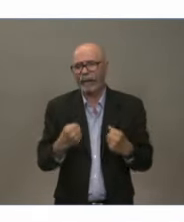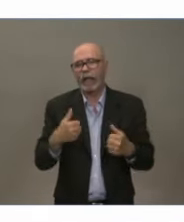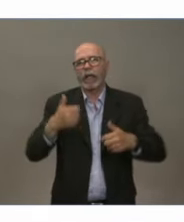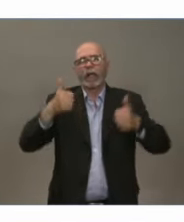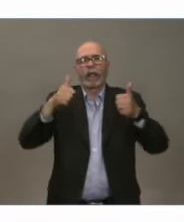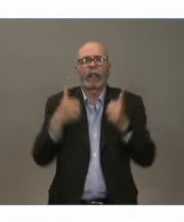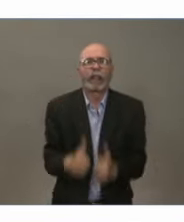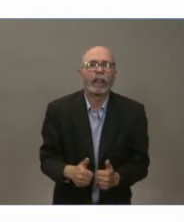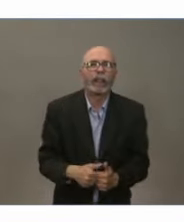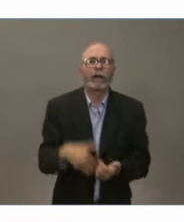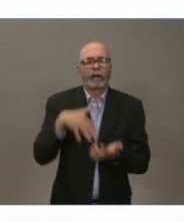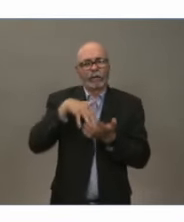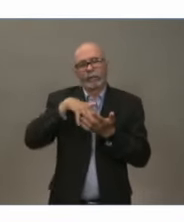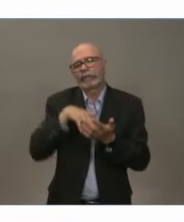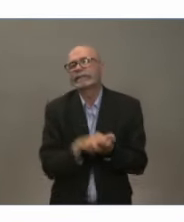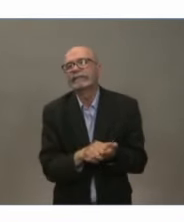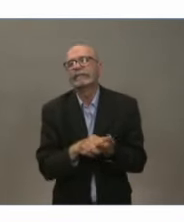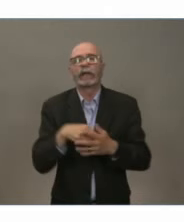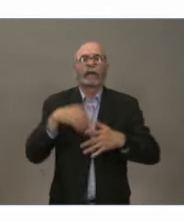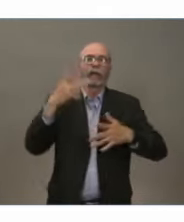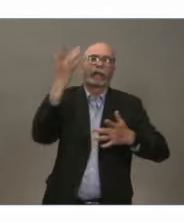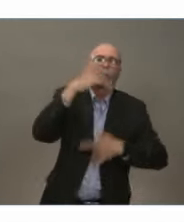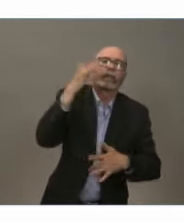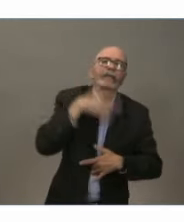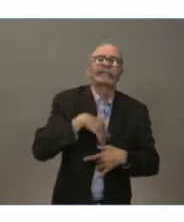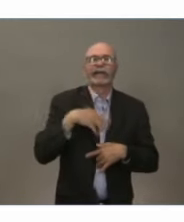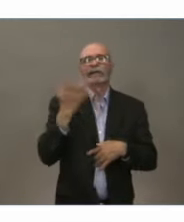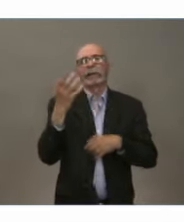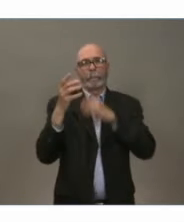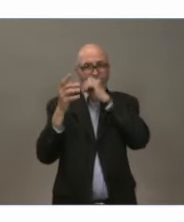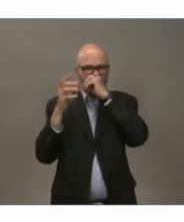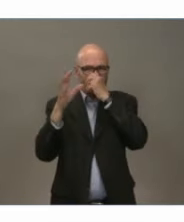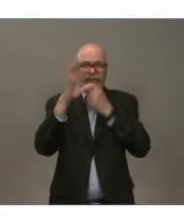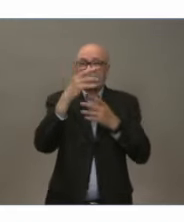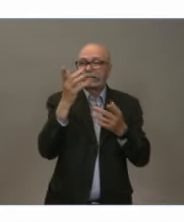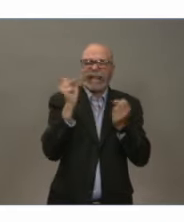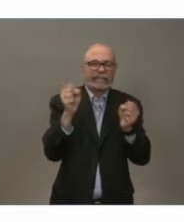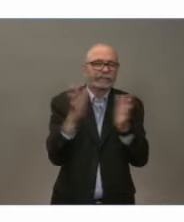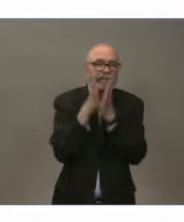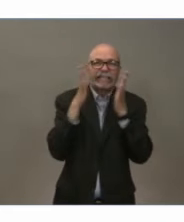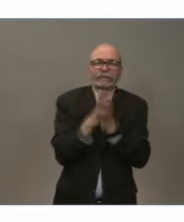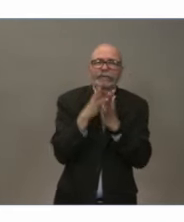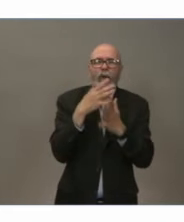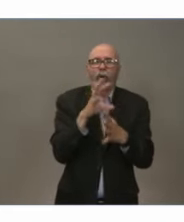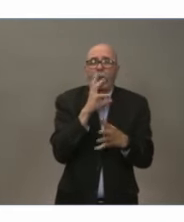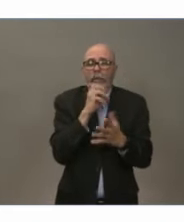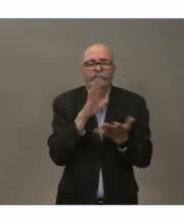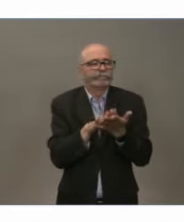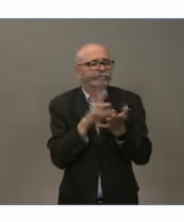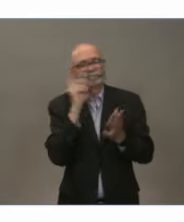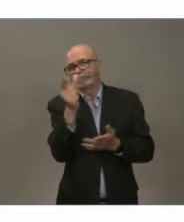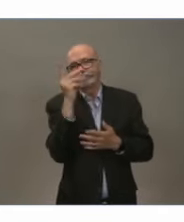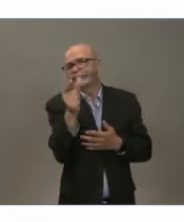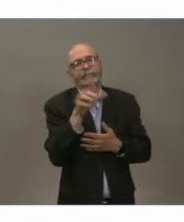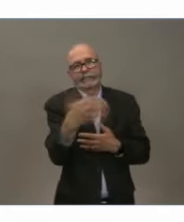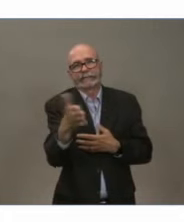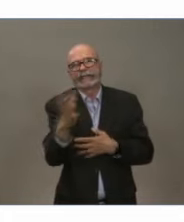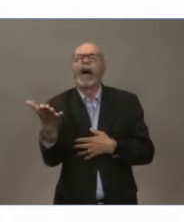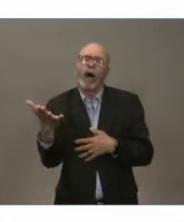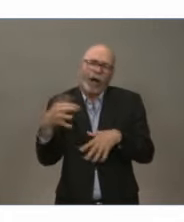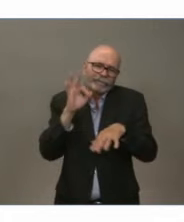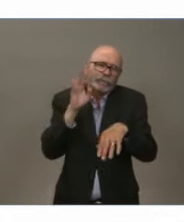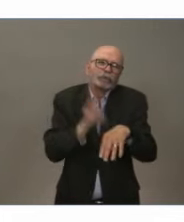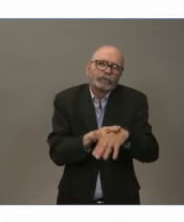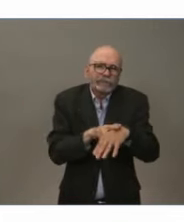of severe disease and dying. We know that is essentially describing the population in our long-term care facilities. So